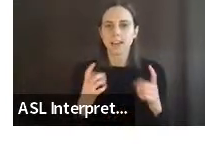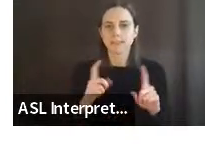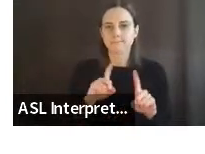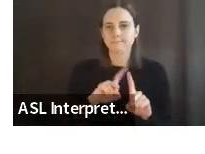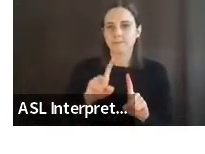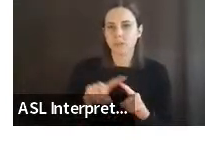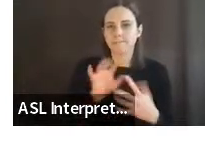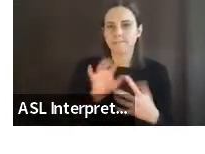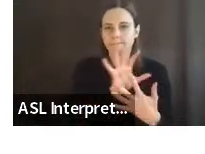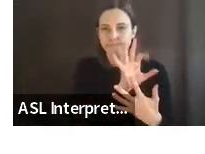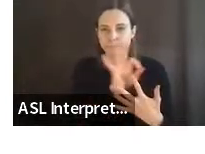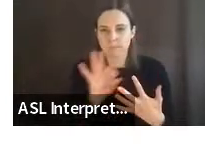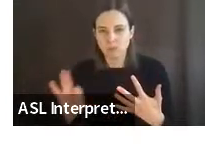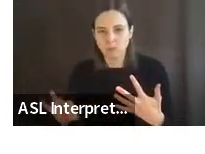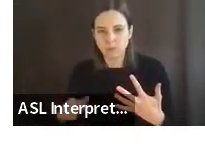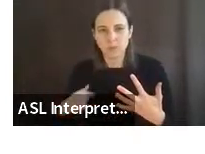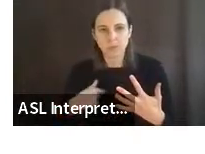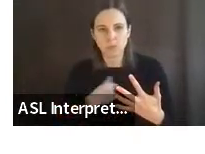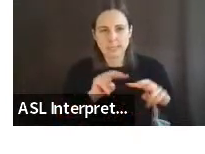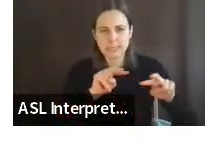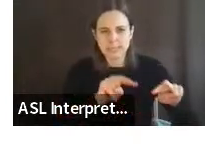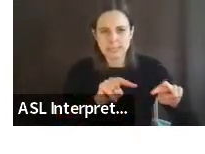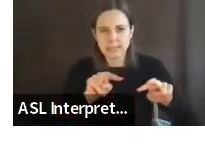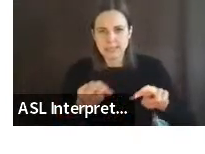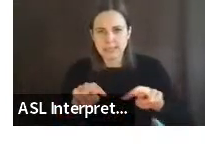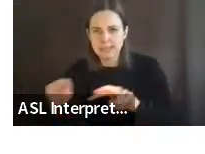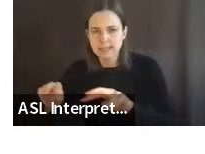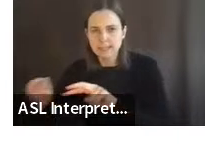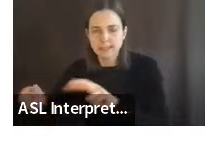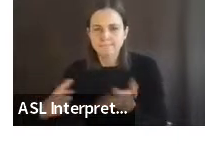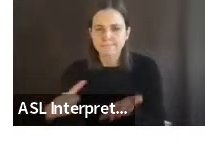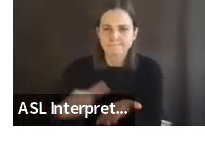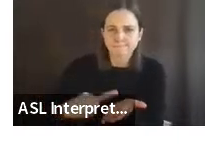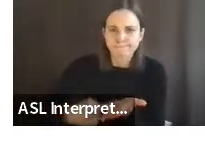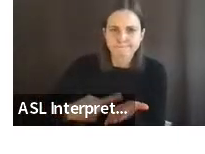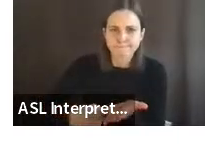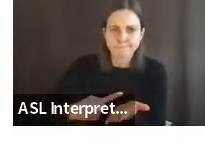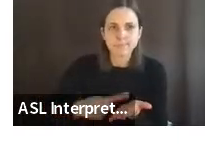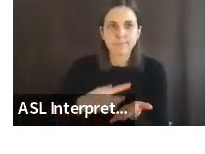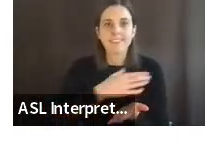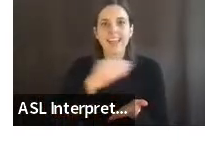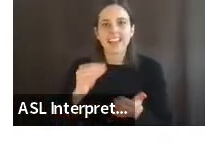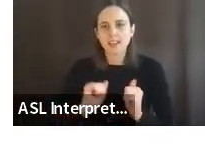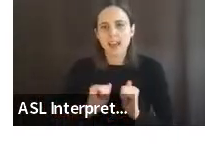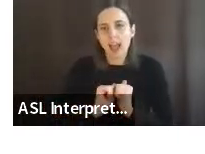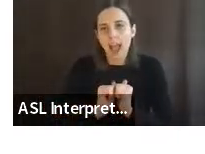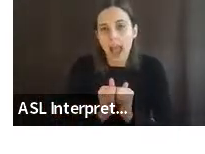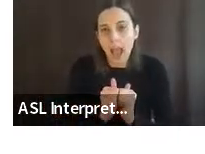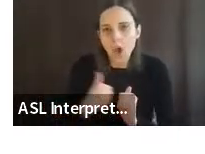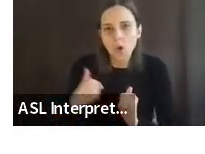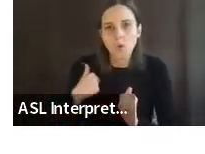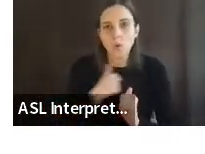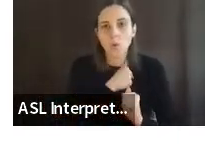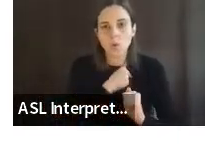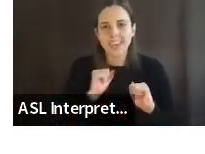looking into, as well as the measures that we used in order to understand how those options